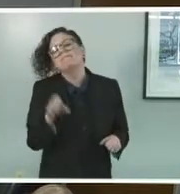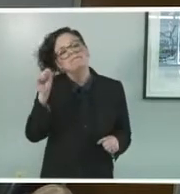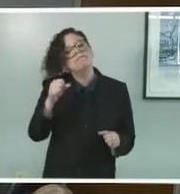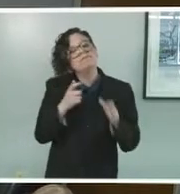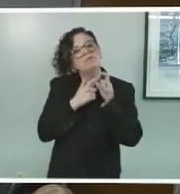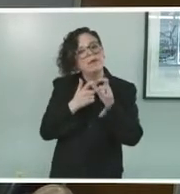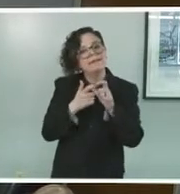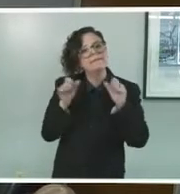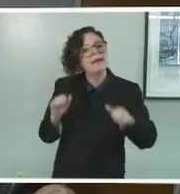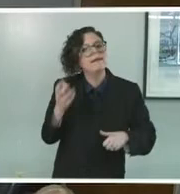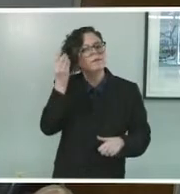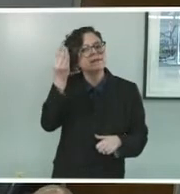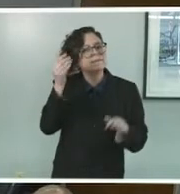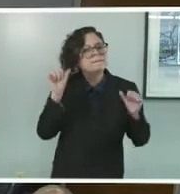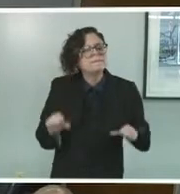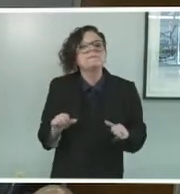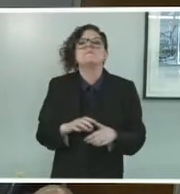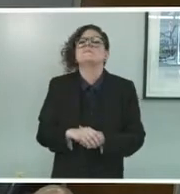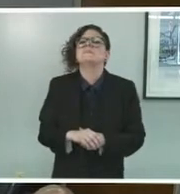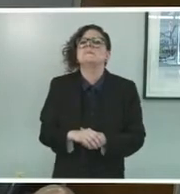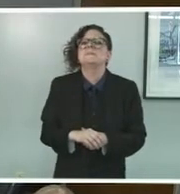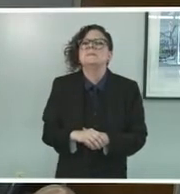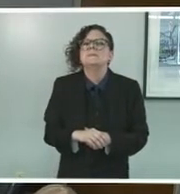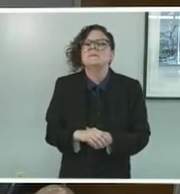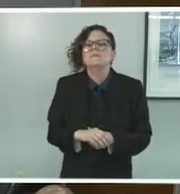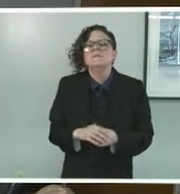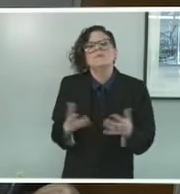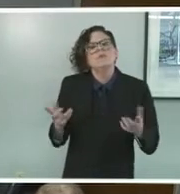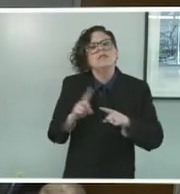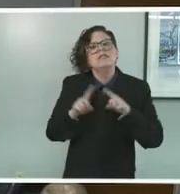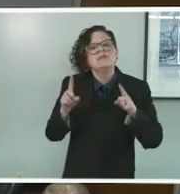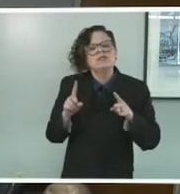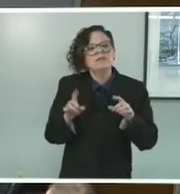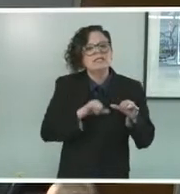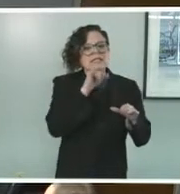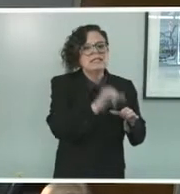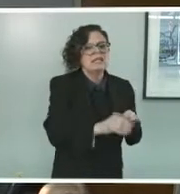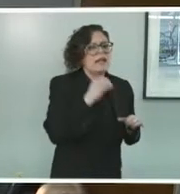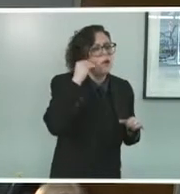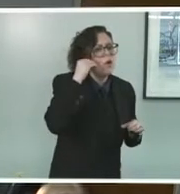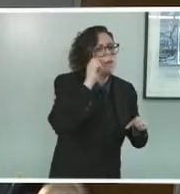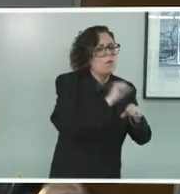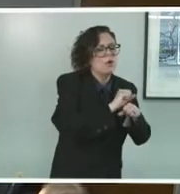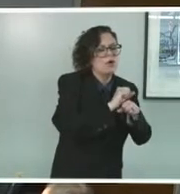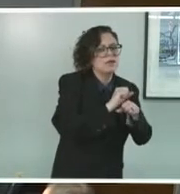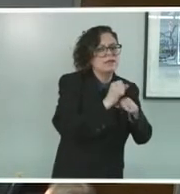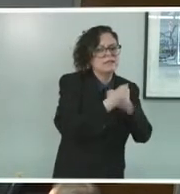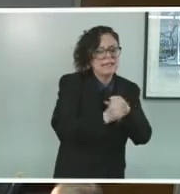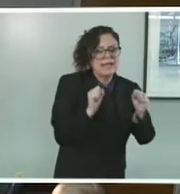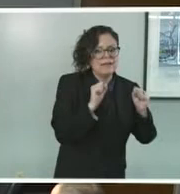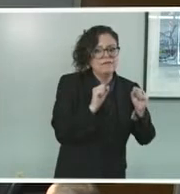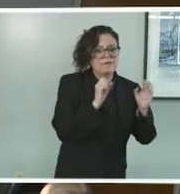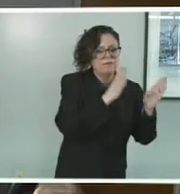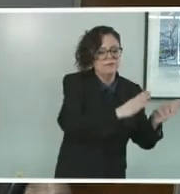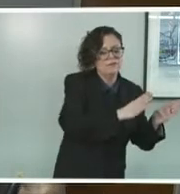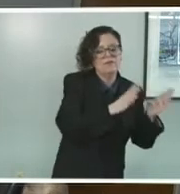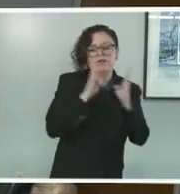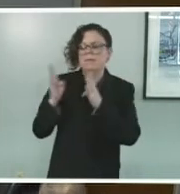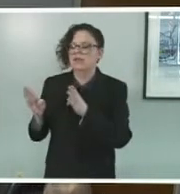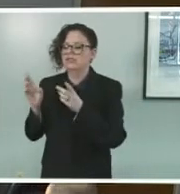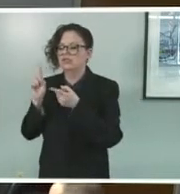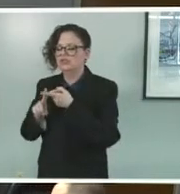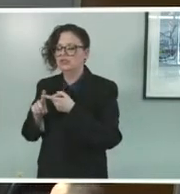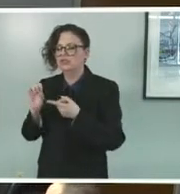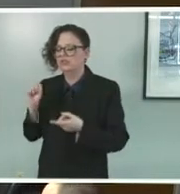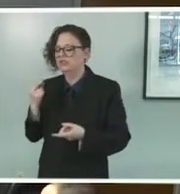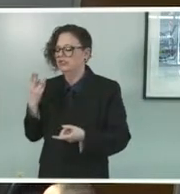question. What is the difference between stay home, work safe, and shelter in place, which is a buzzword that a lot of people have been